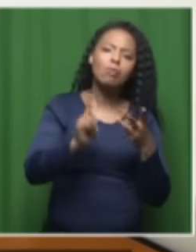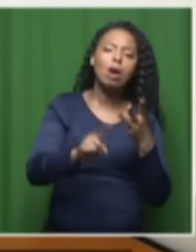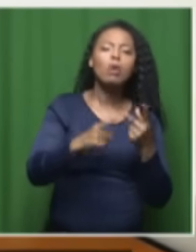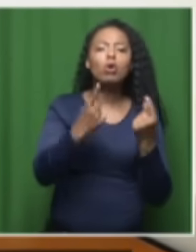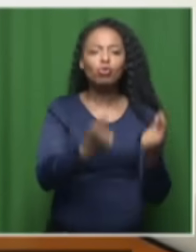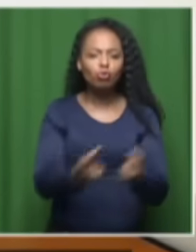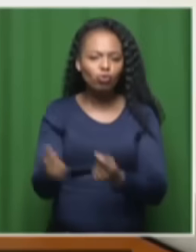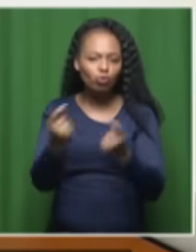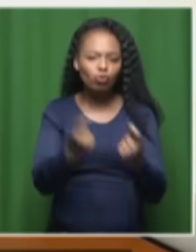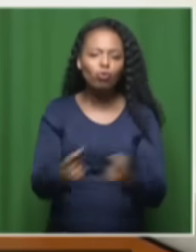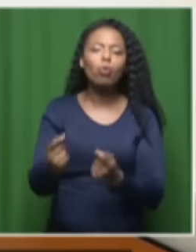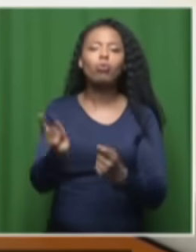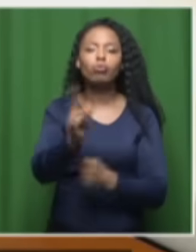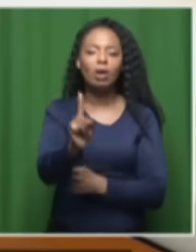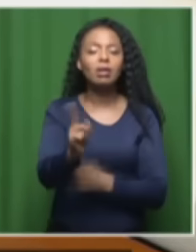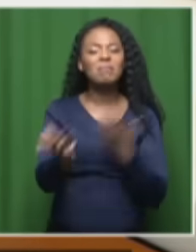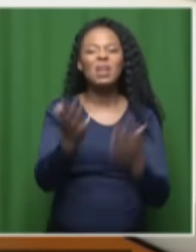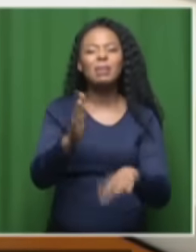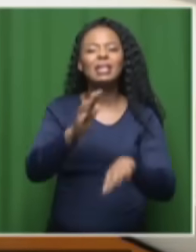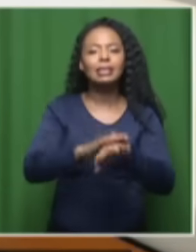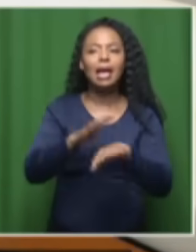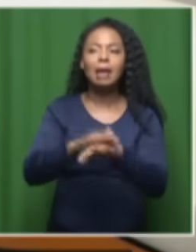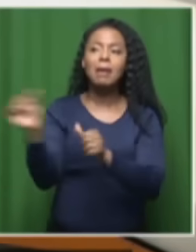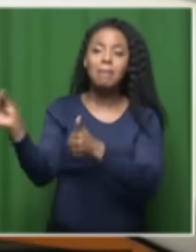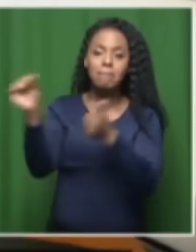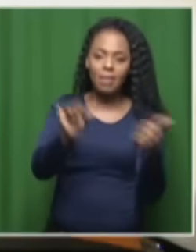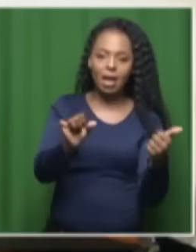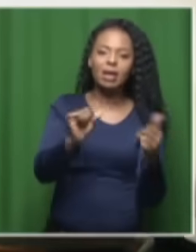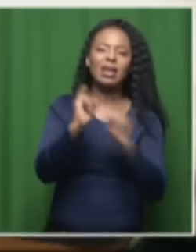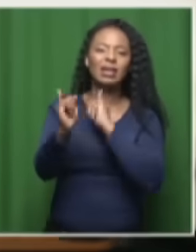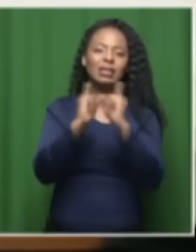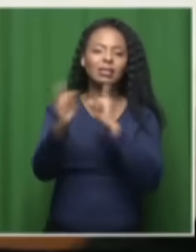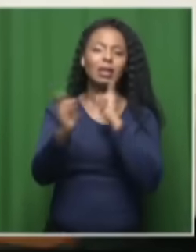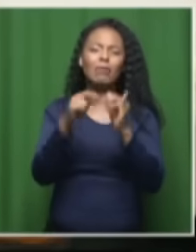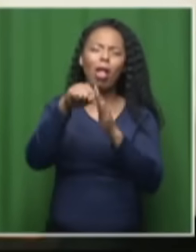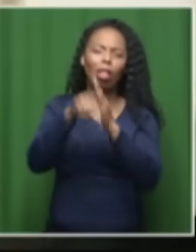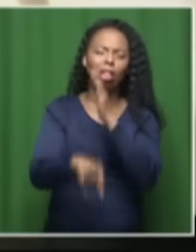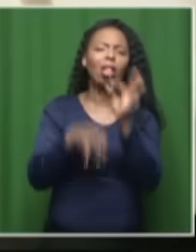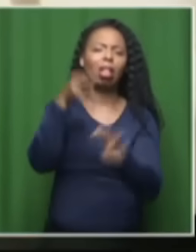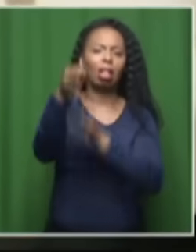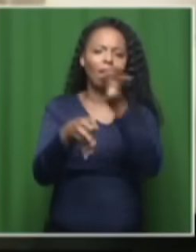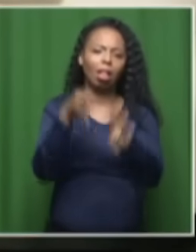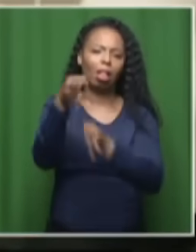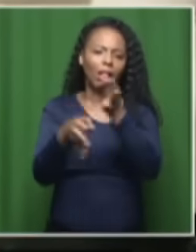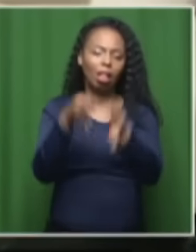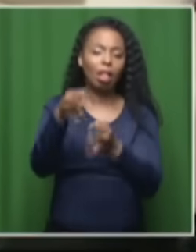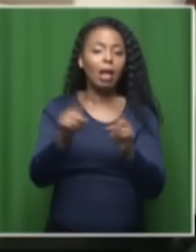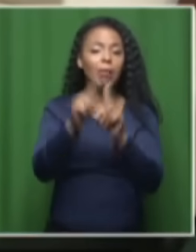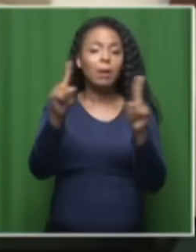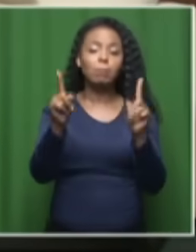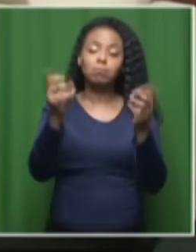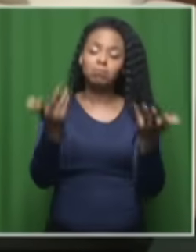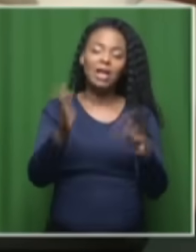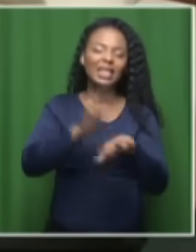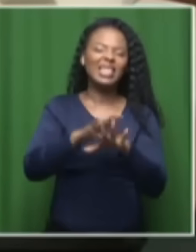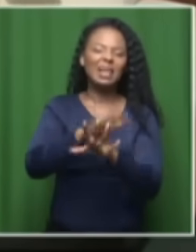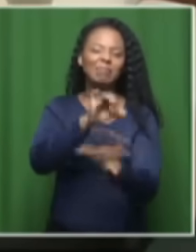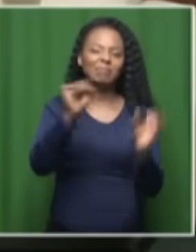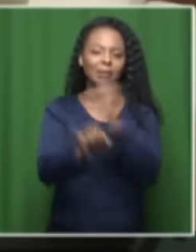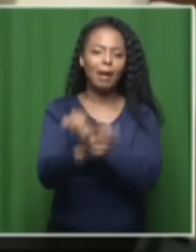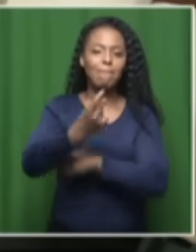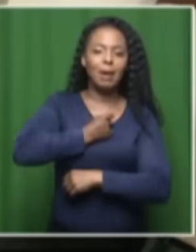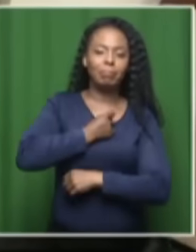have time. Maybe we'll get you back, Clyde, to talk about this in a little more detail. But that, unfortunately, all the time we have this